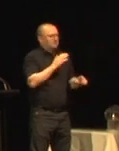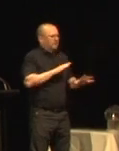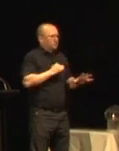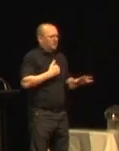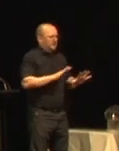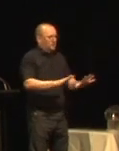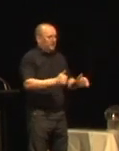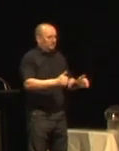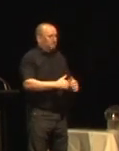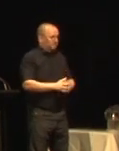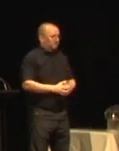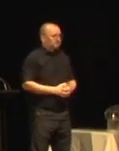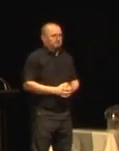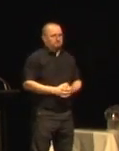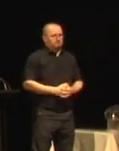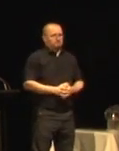to that at the end.